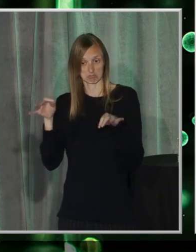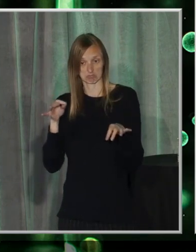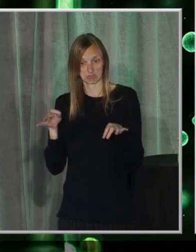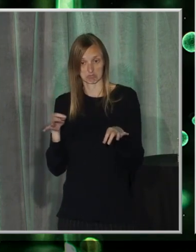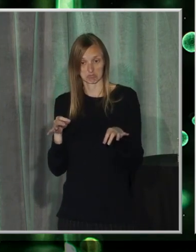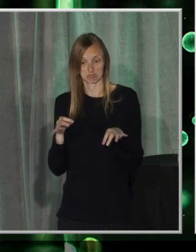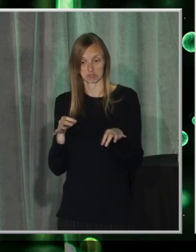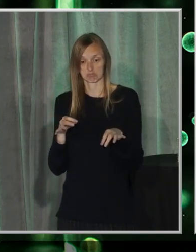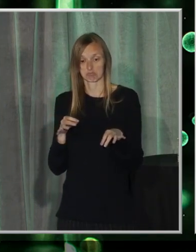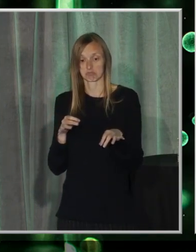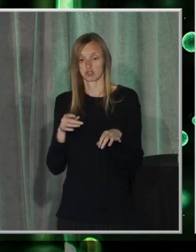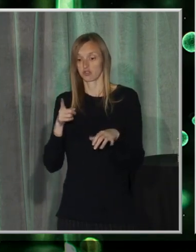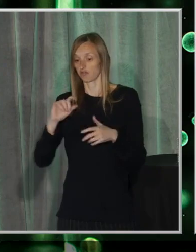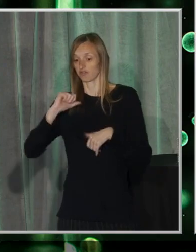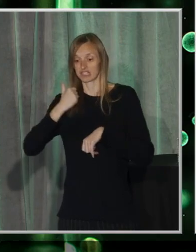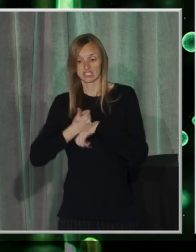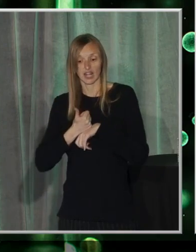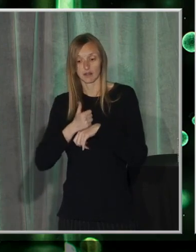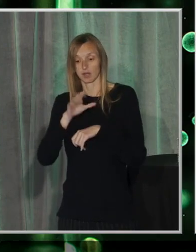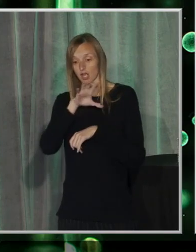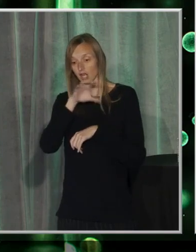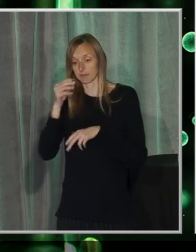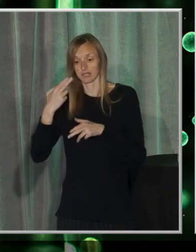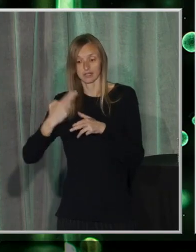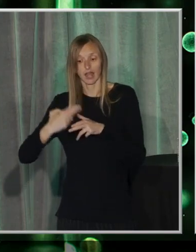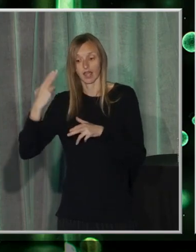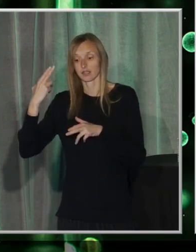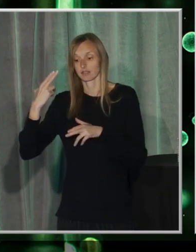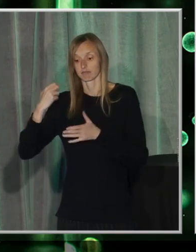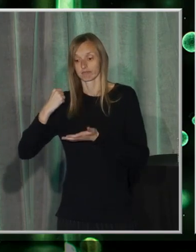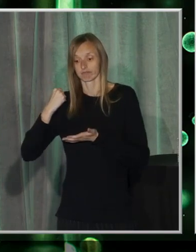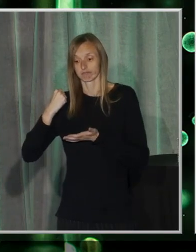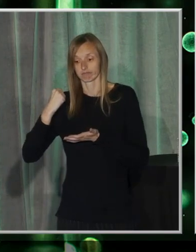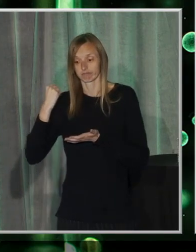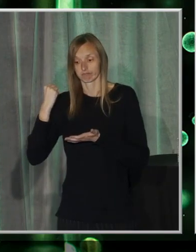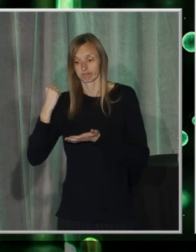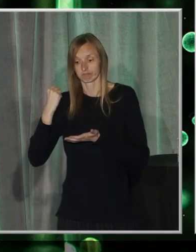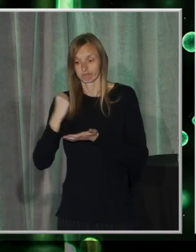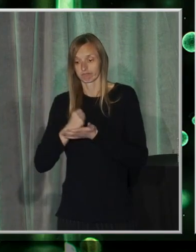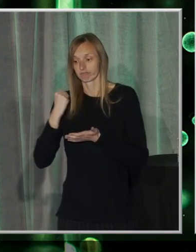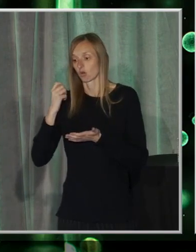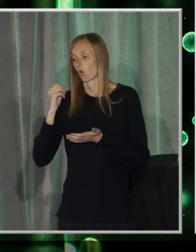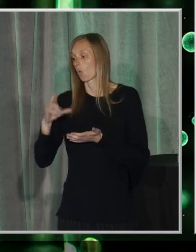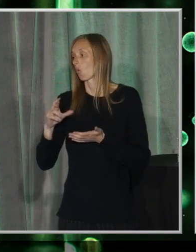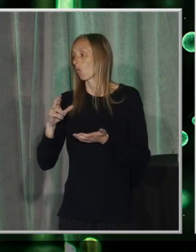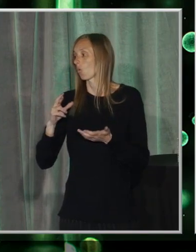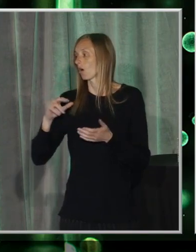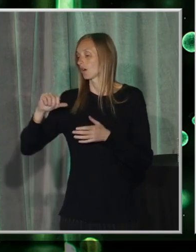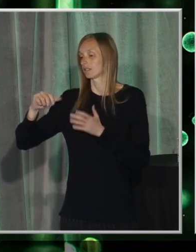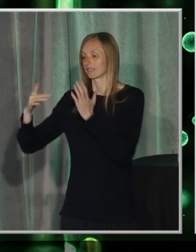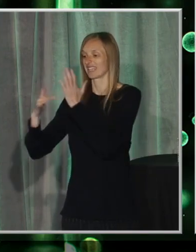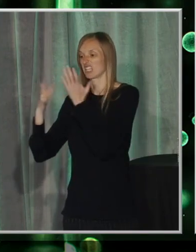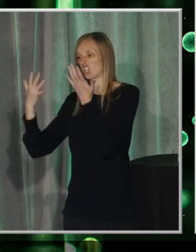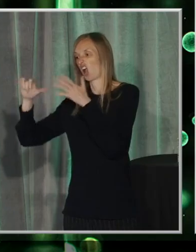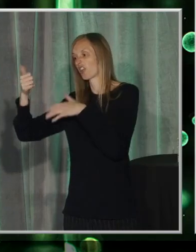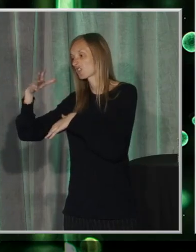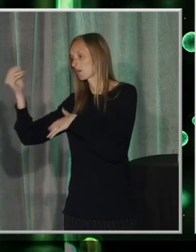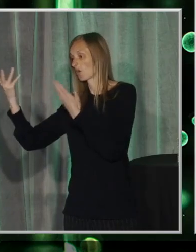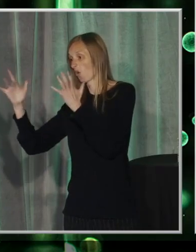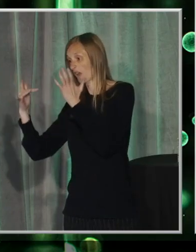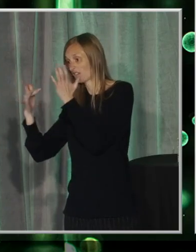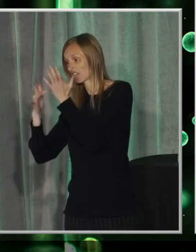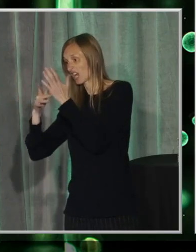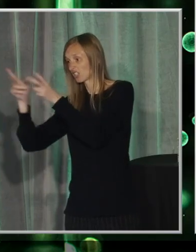are you incorporated as a company already, or are you bringing together existing technologies from existing companies? I guess I'm a little gray in terms